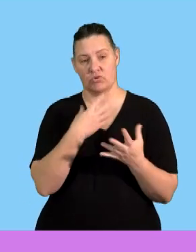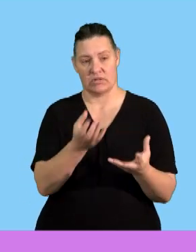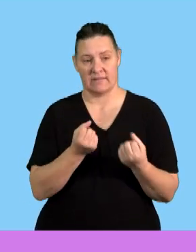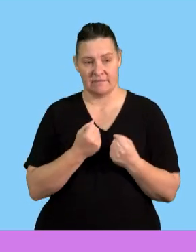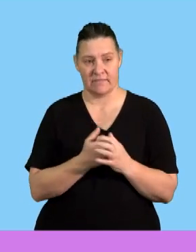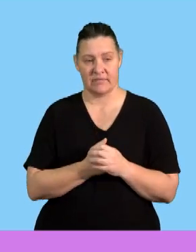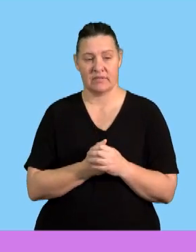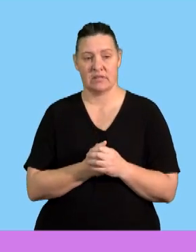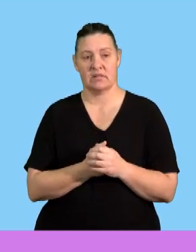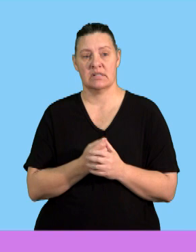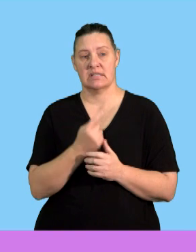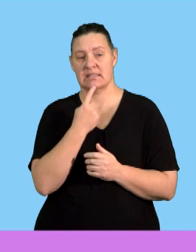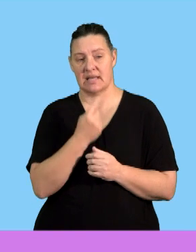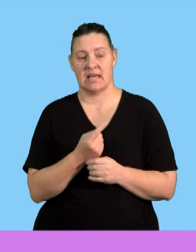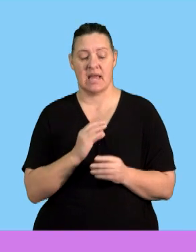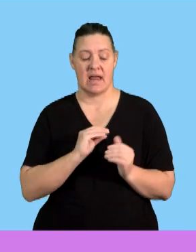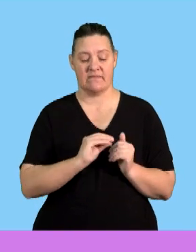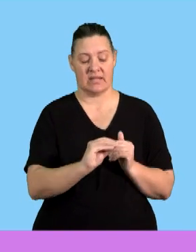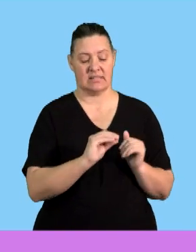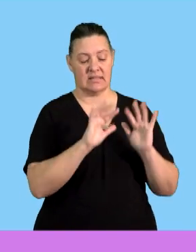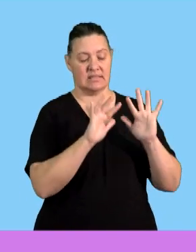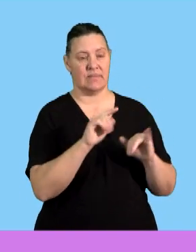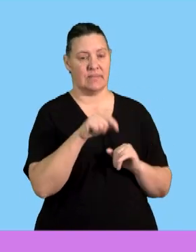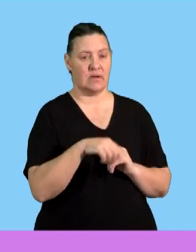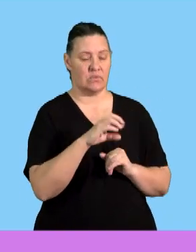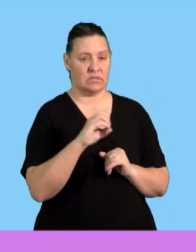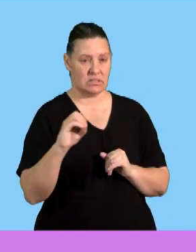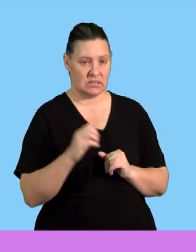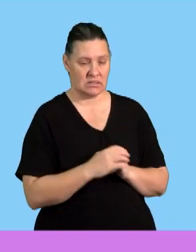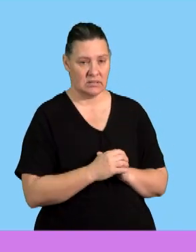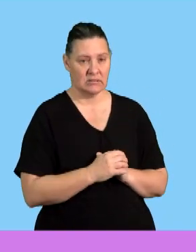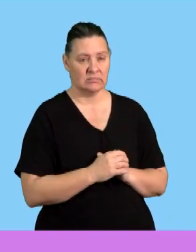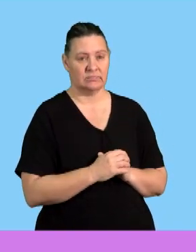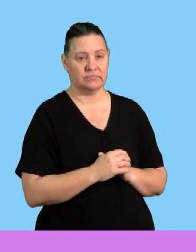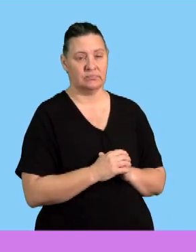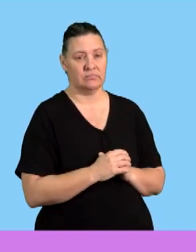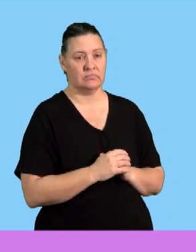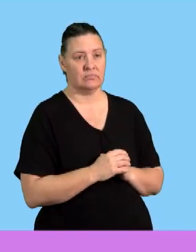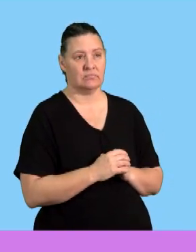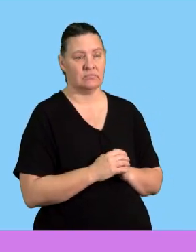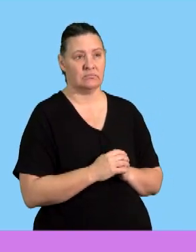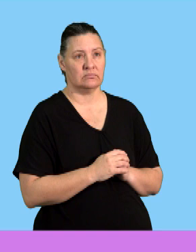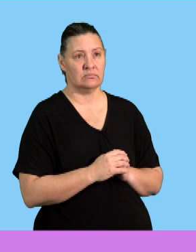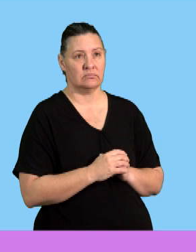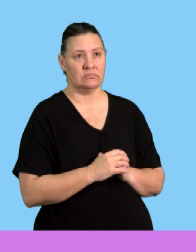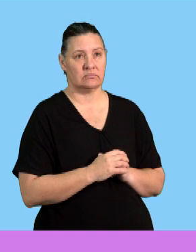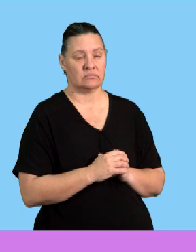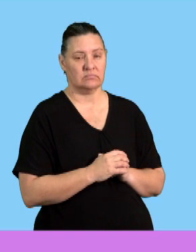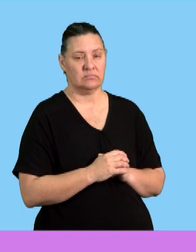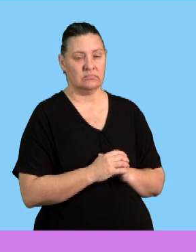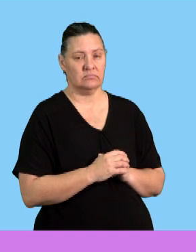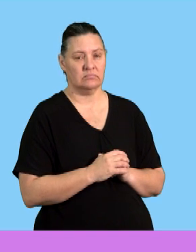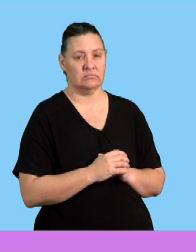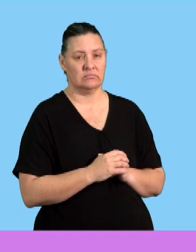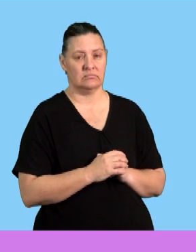us? They said she invests 10,000 Rand, so that is the initial amount.